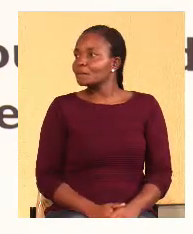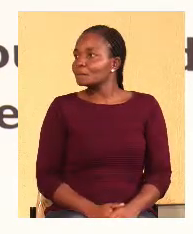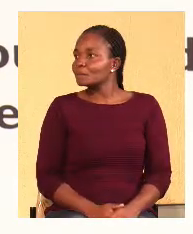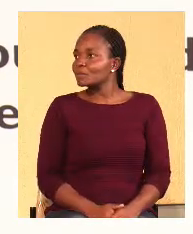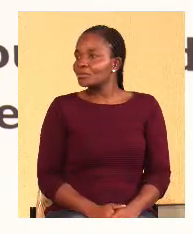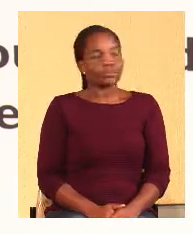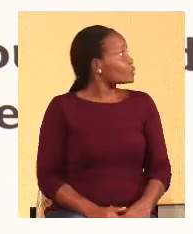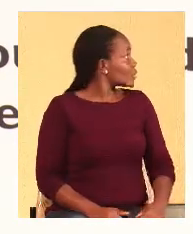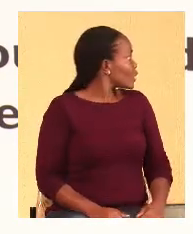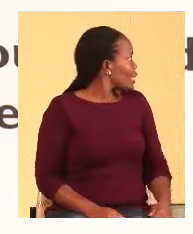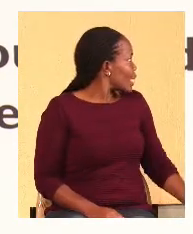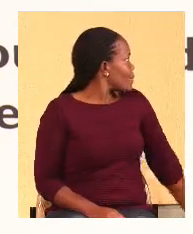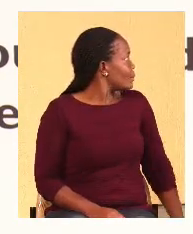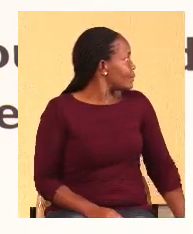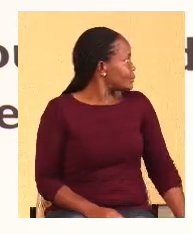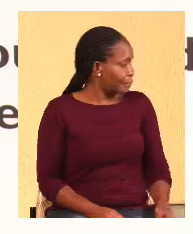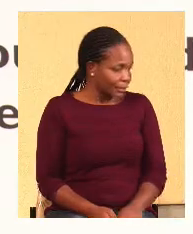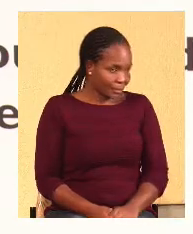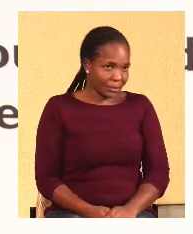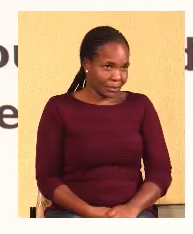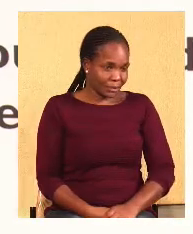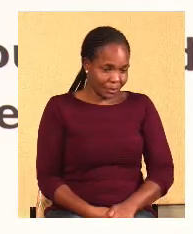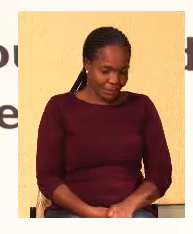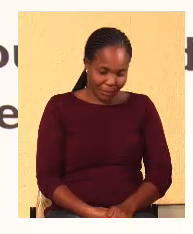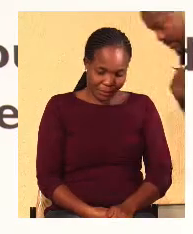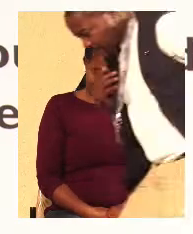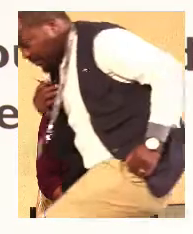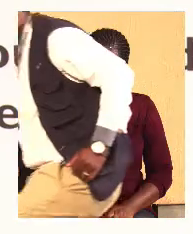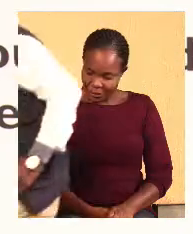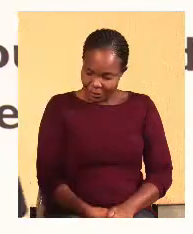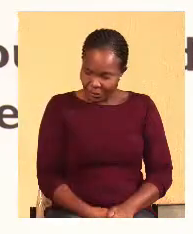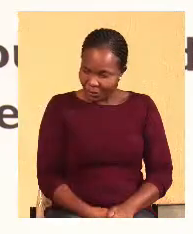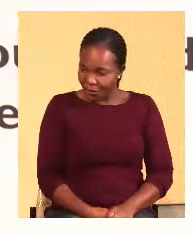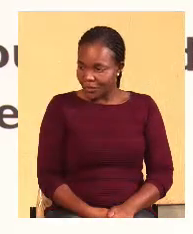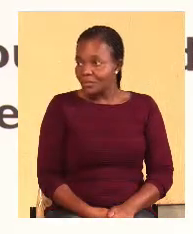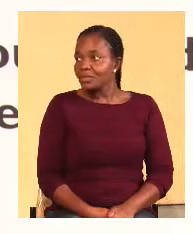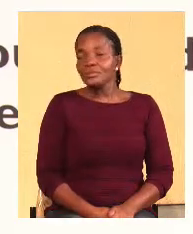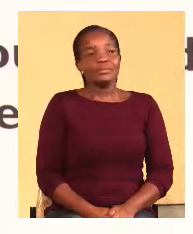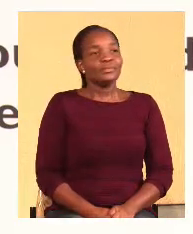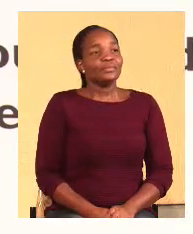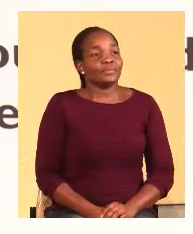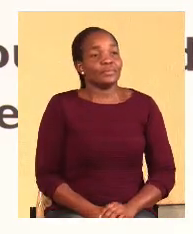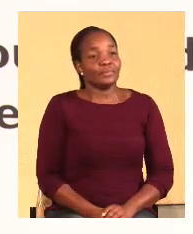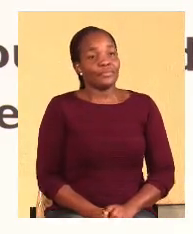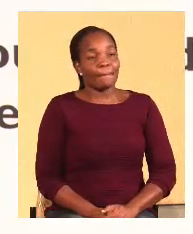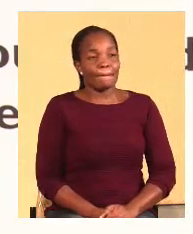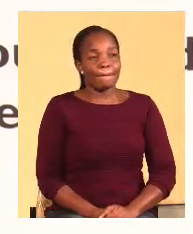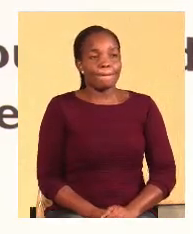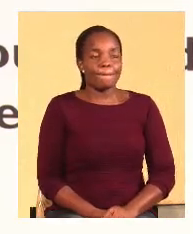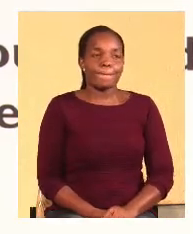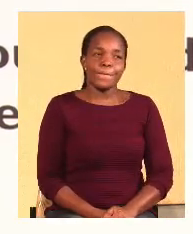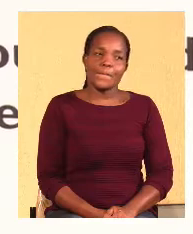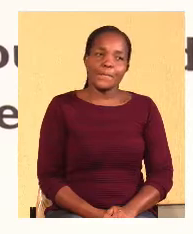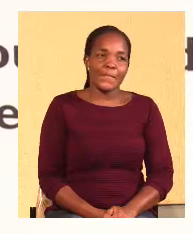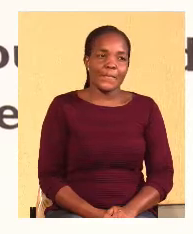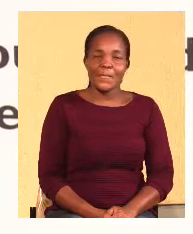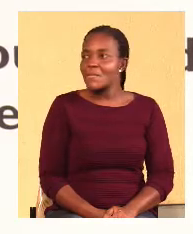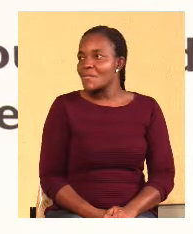doing to enhance protection of our people and the health of our society? There is a supreme